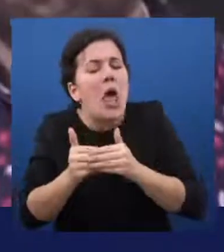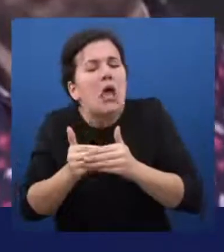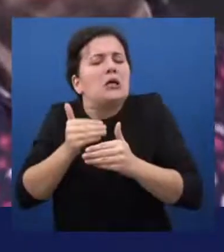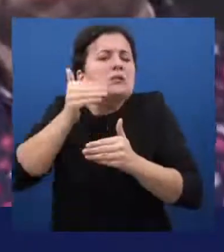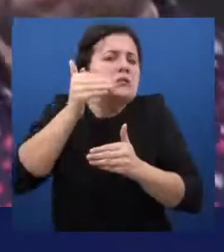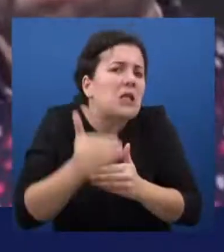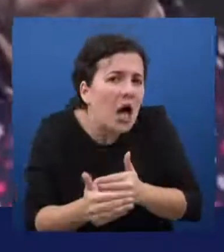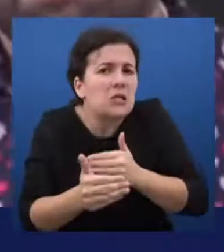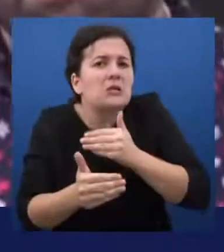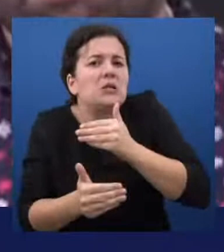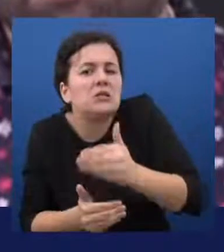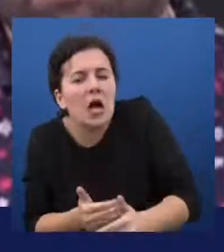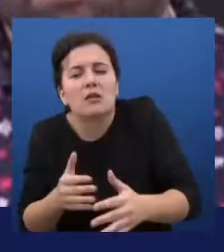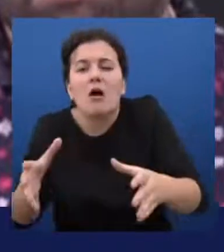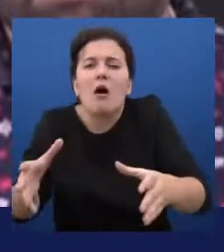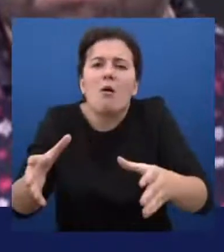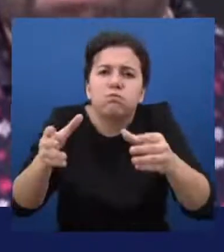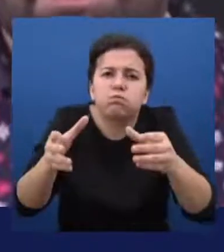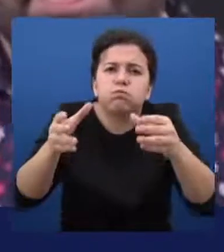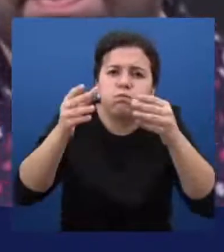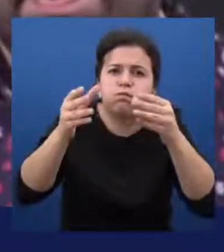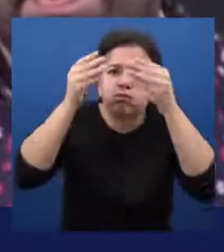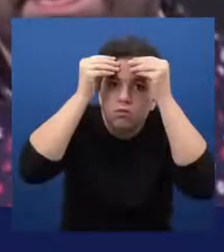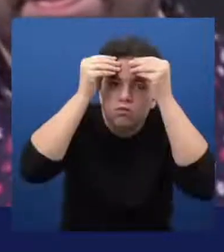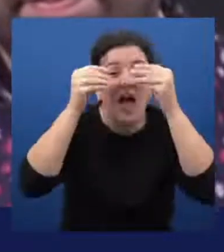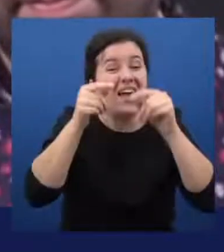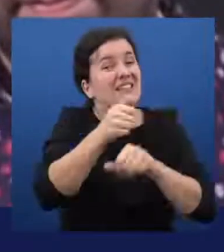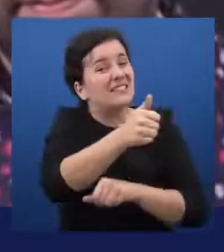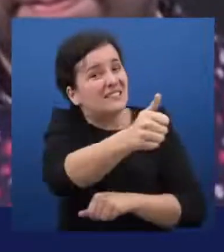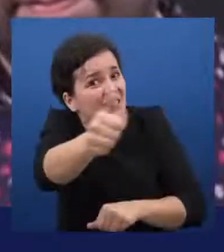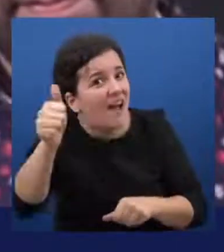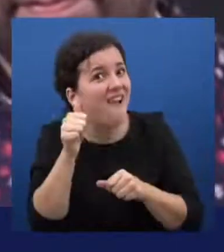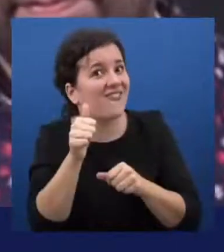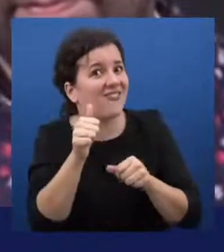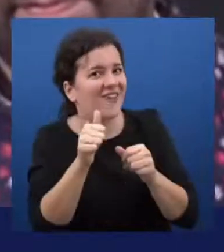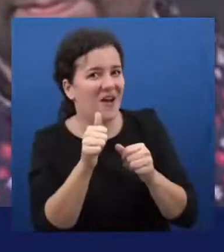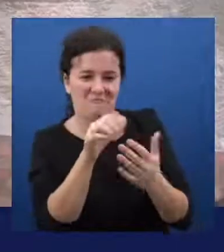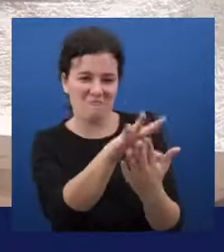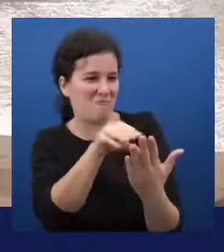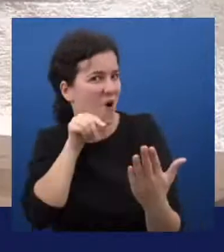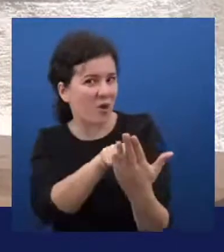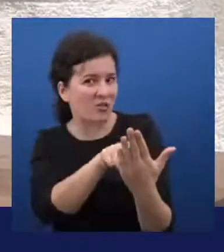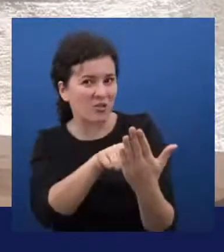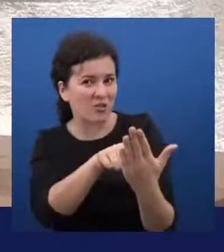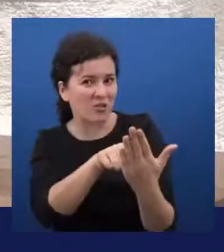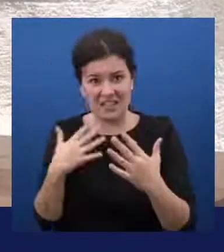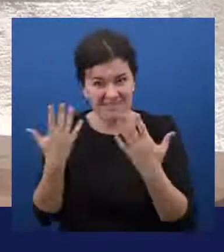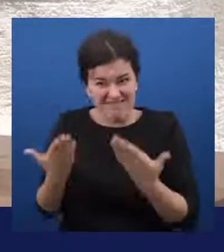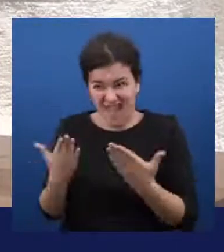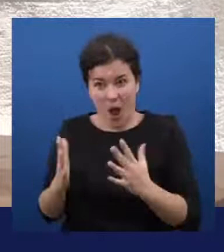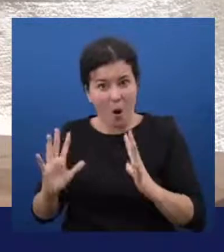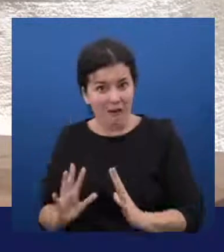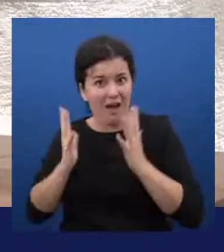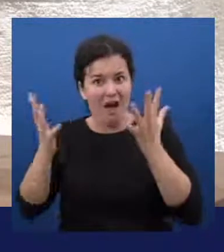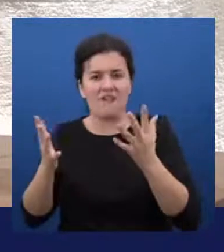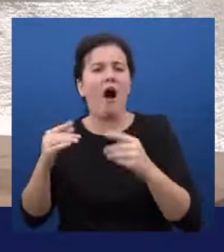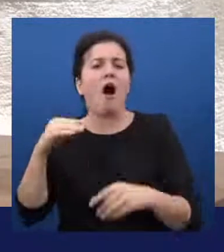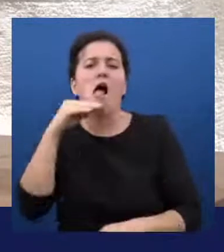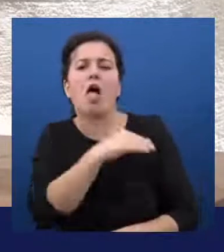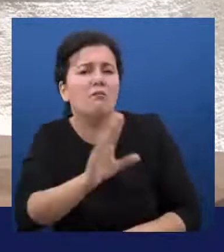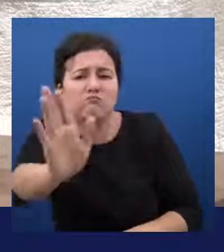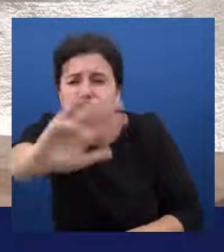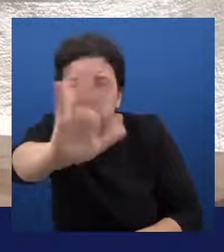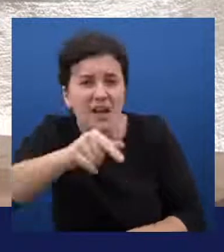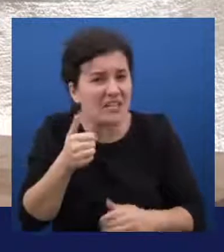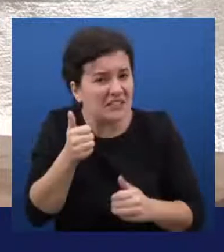But by building these kind of models, you've seen it. It's not fake. We build it live. You can do that yourself.